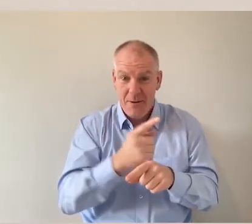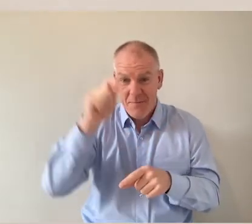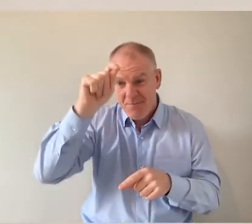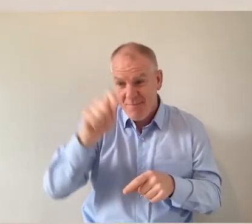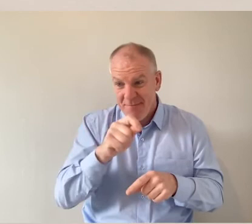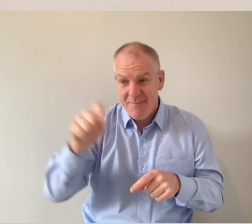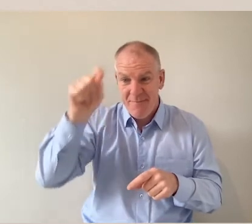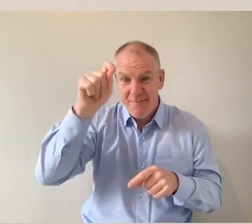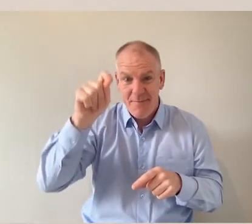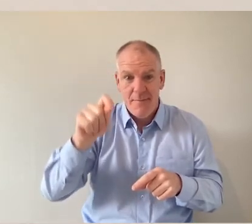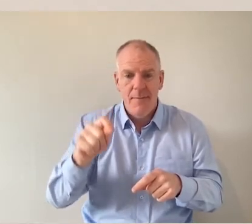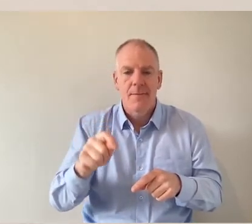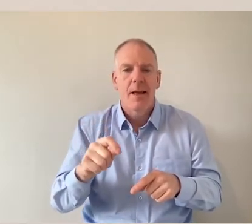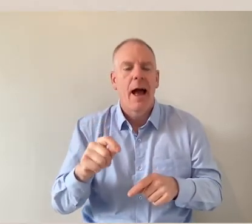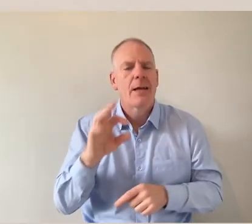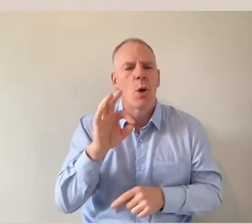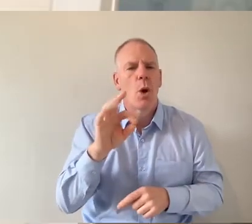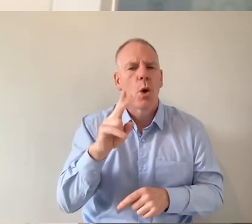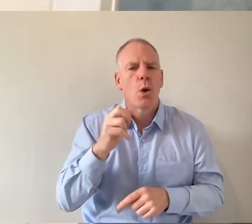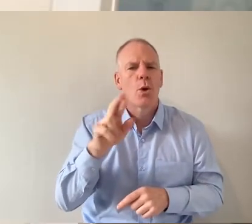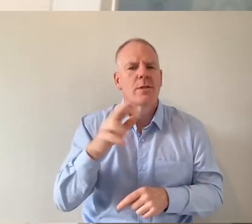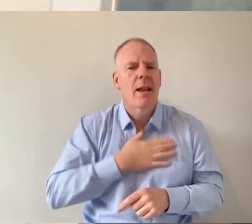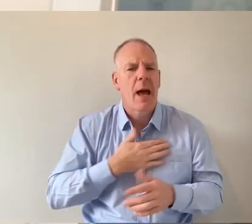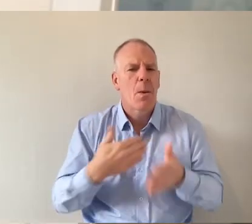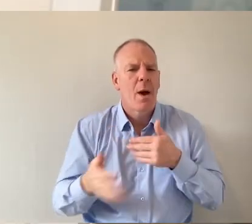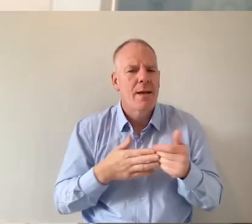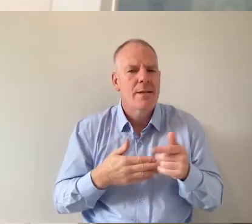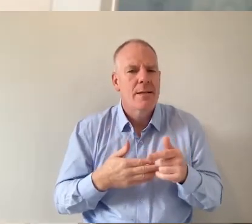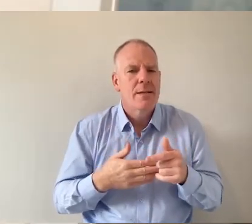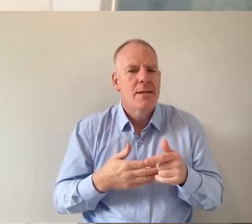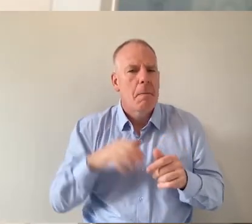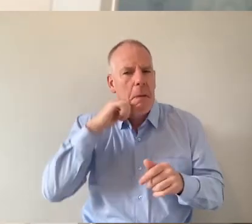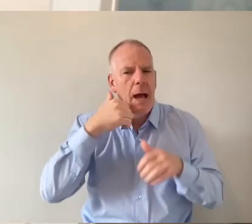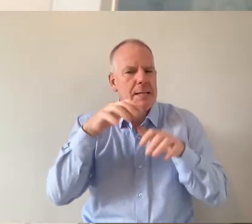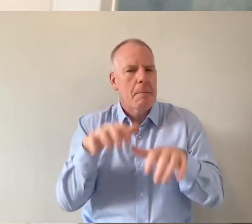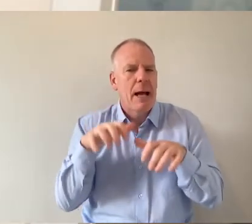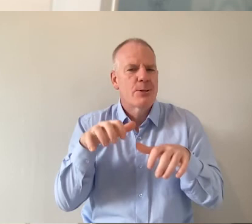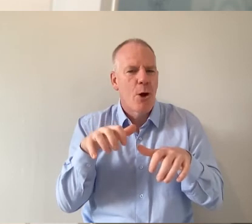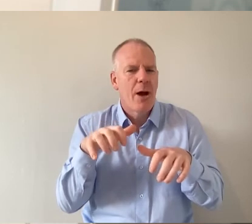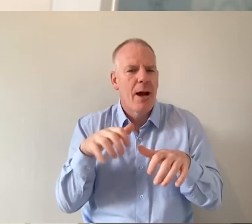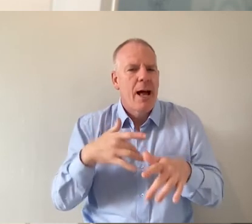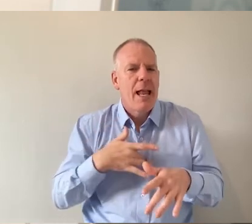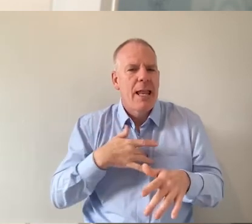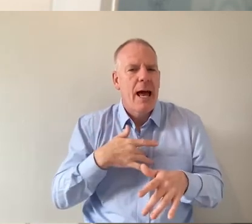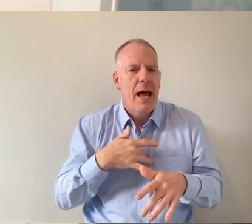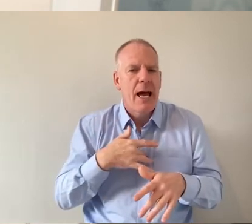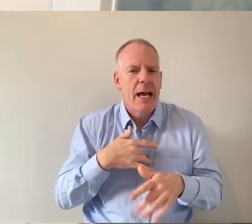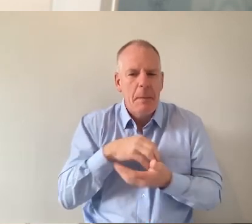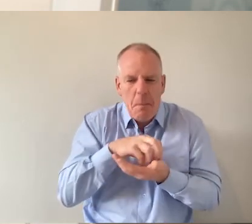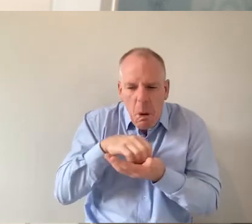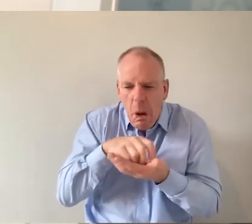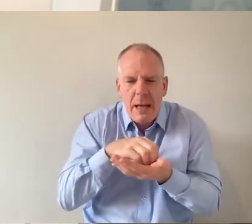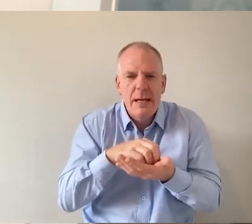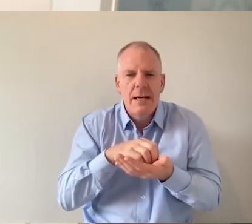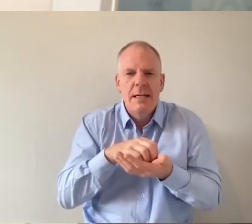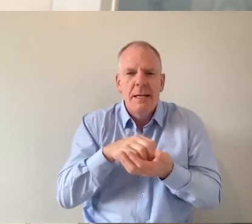like that. And what do you think Guzzler likes on his pizza? I would say, because he's a monster, he probably likes bugs and